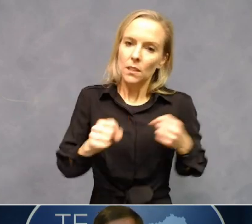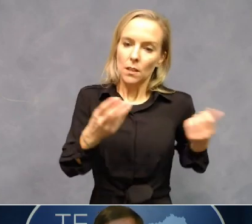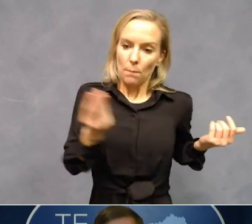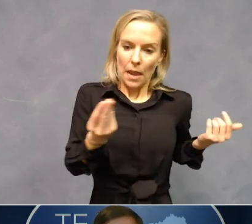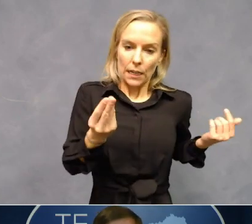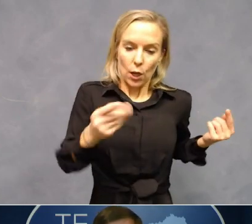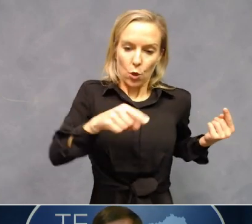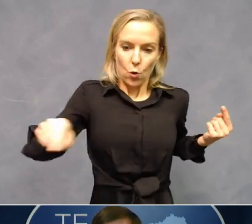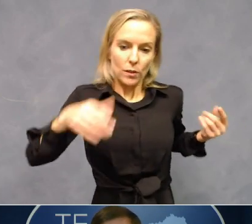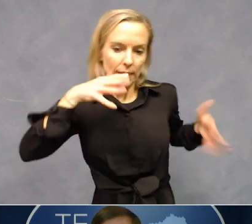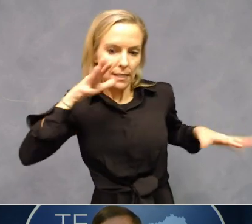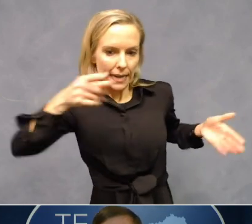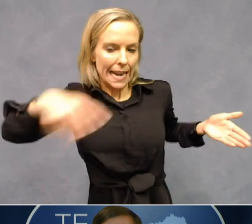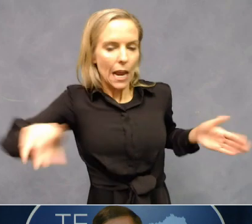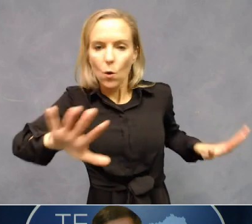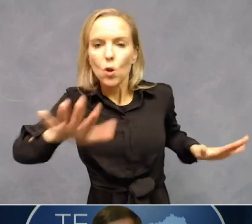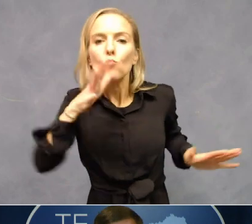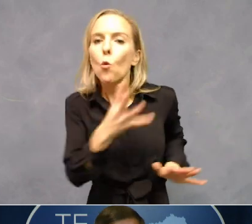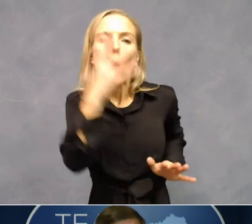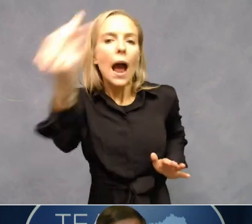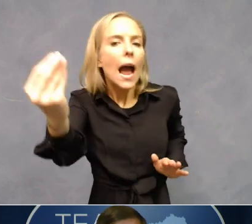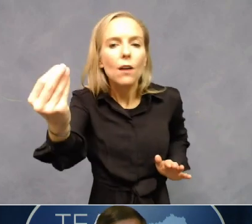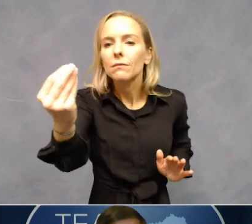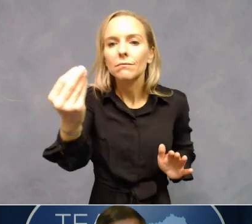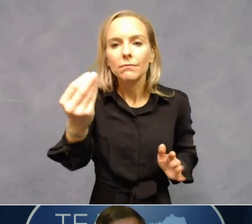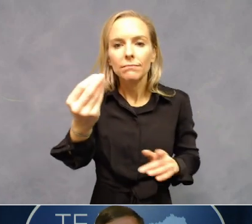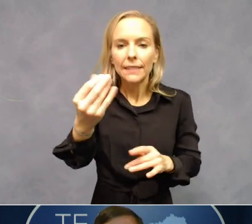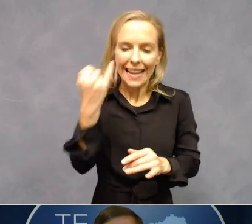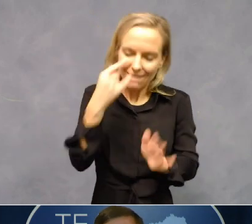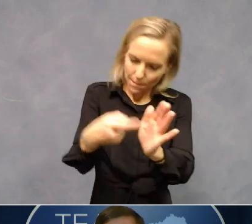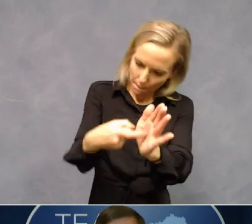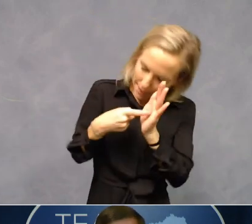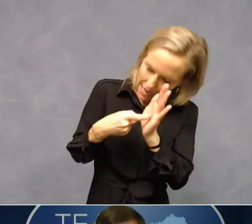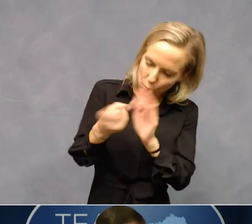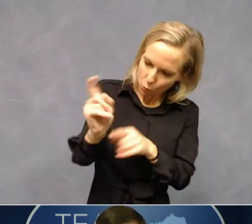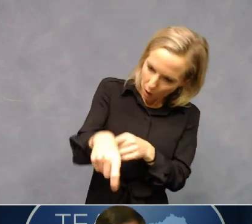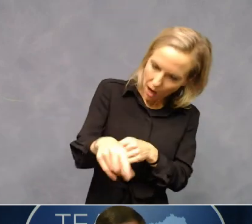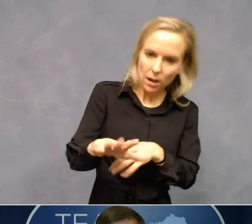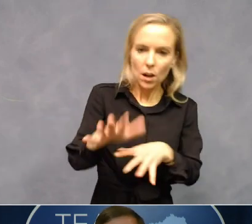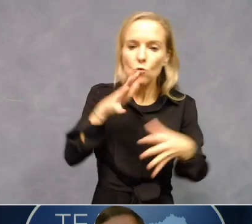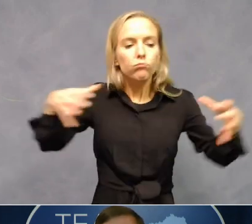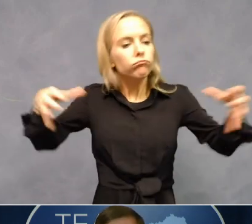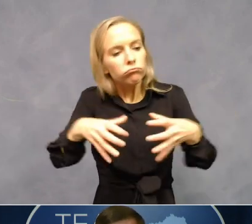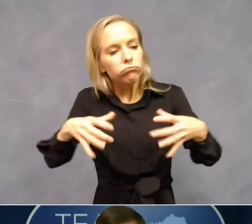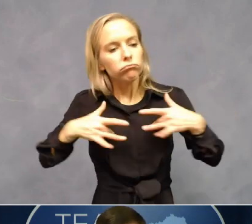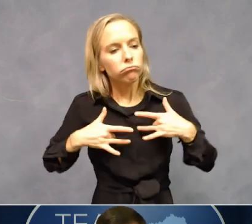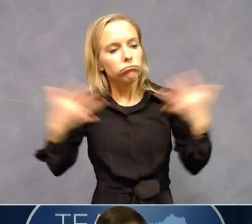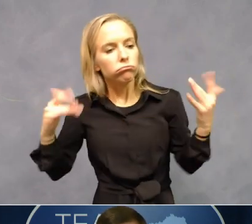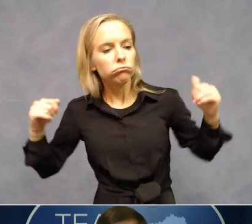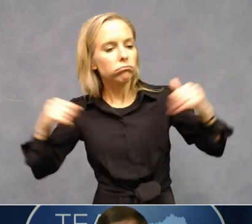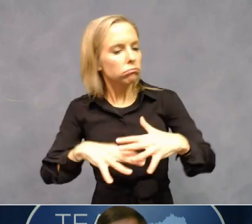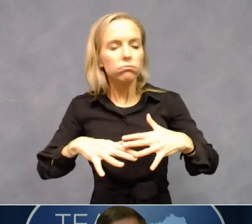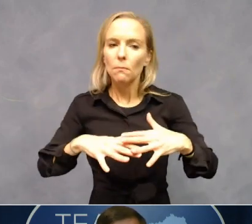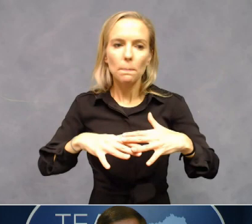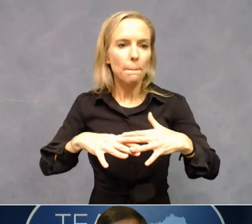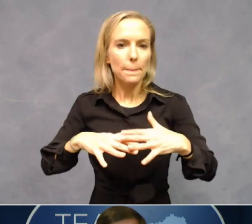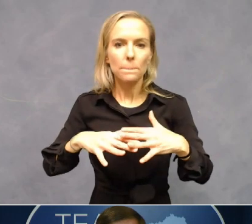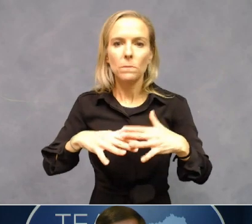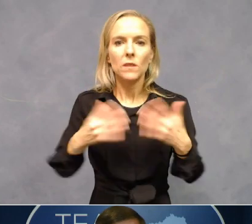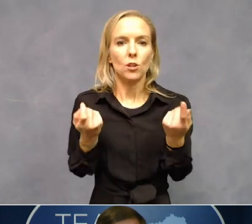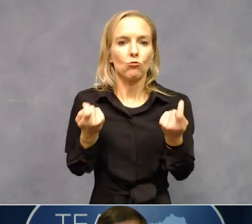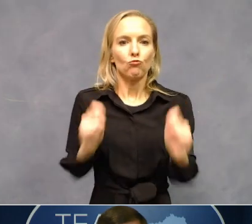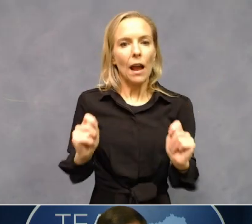week. Don't go out unless you have to. Don't have gatherings. Try to do